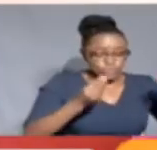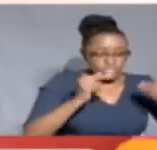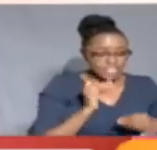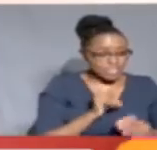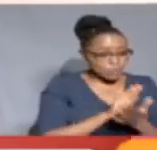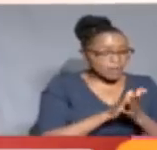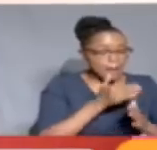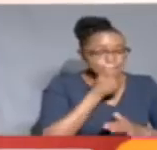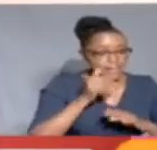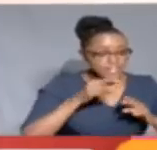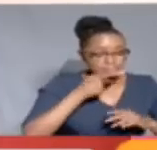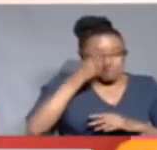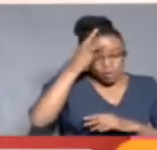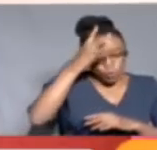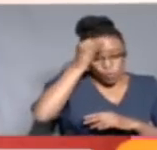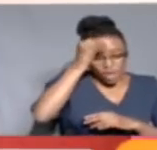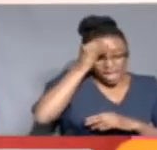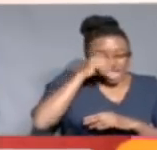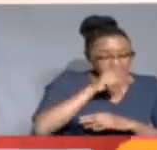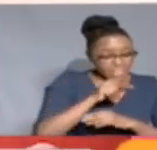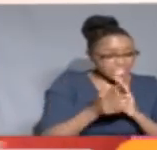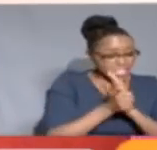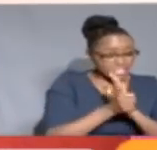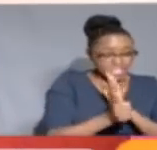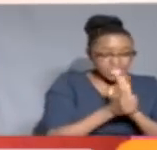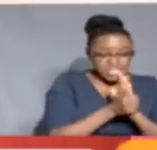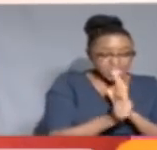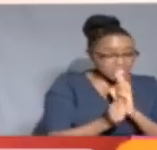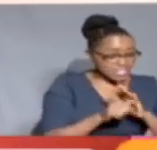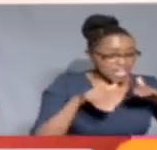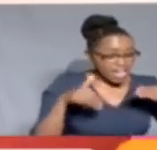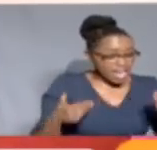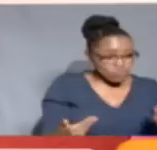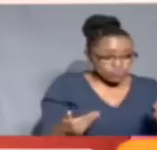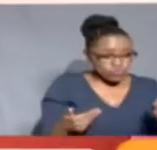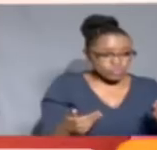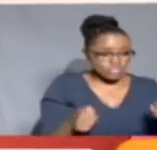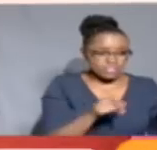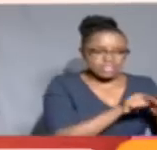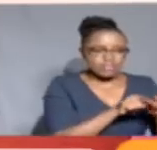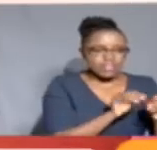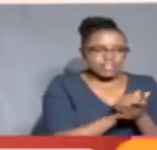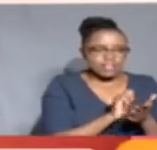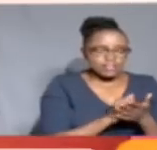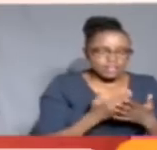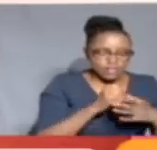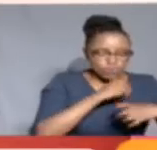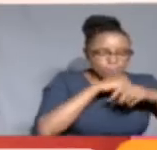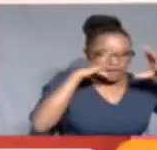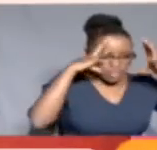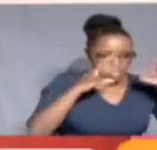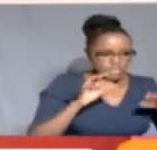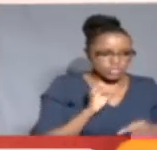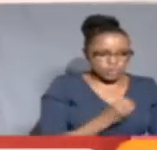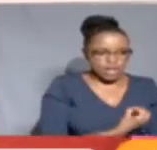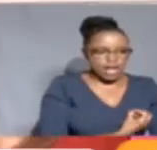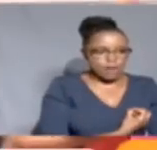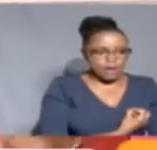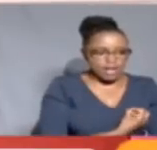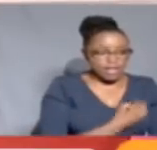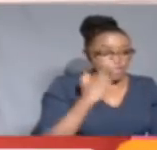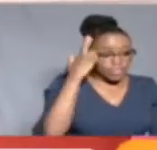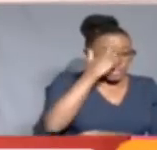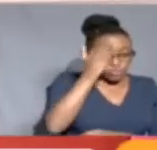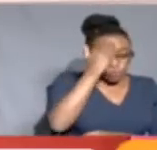be better parents? Where are we learning to have the skills to bring up these kids in a way that they'll make the right decisions? And that's